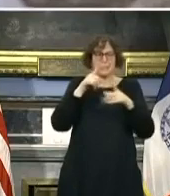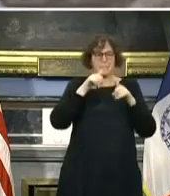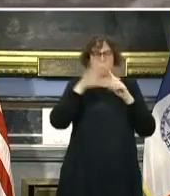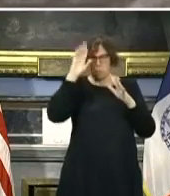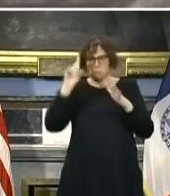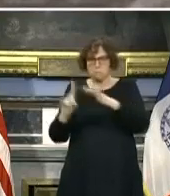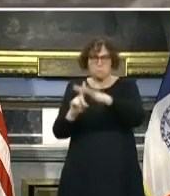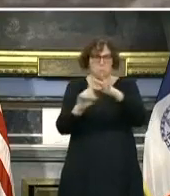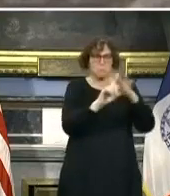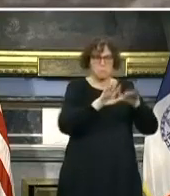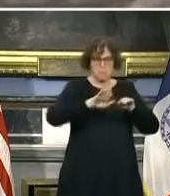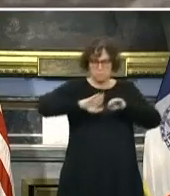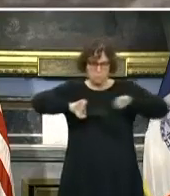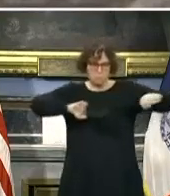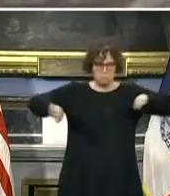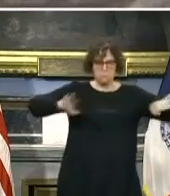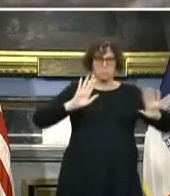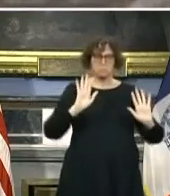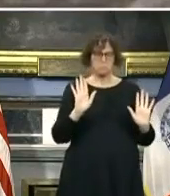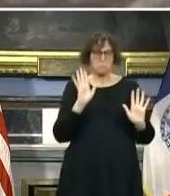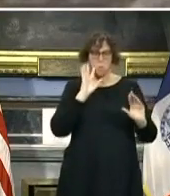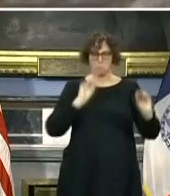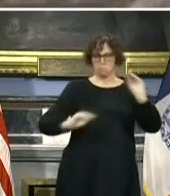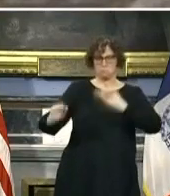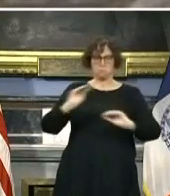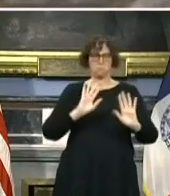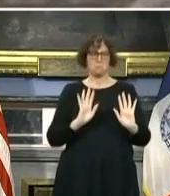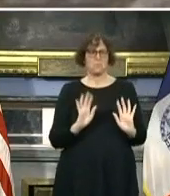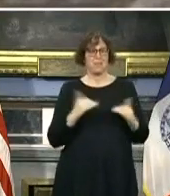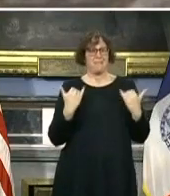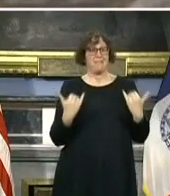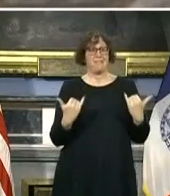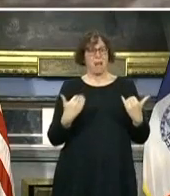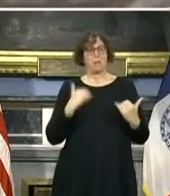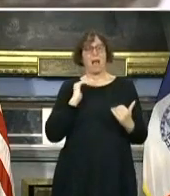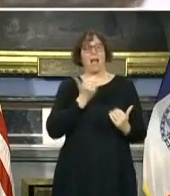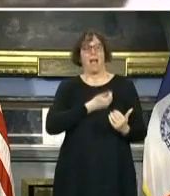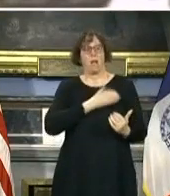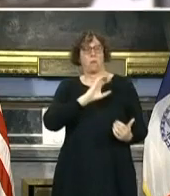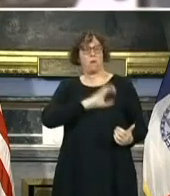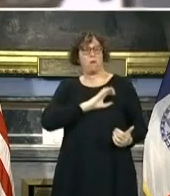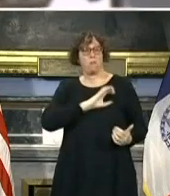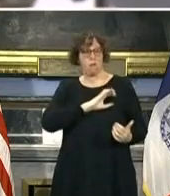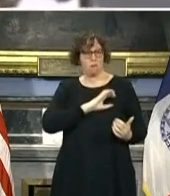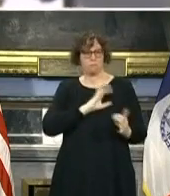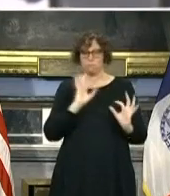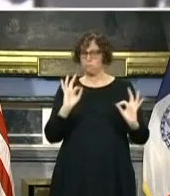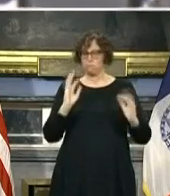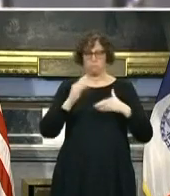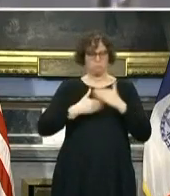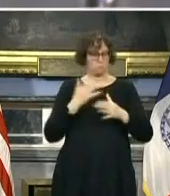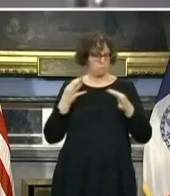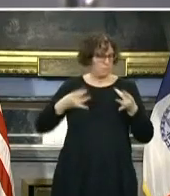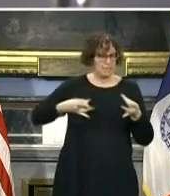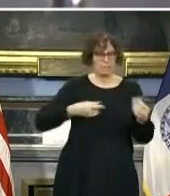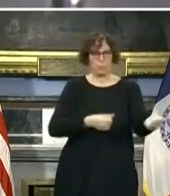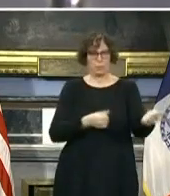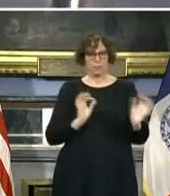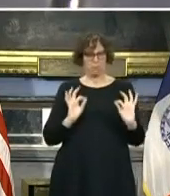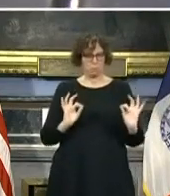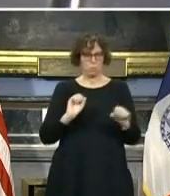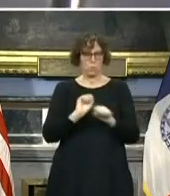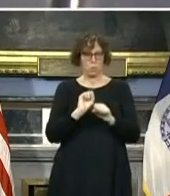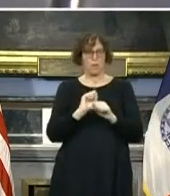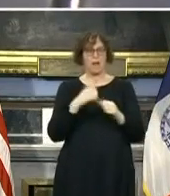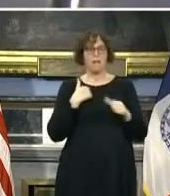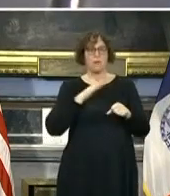now what we're seeing is our law enforcement is doing a great job with their current structure, with their current personnel. We're getting the results we need. We have more